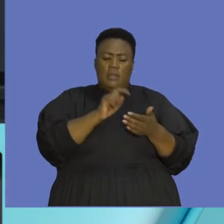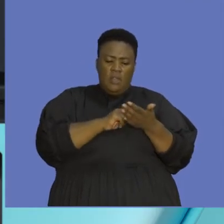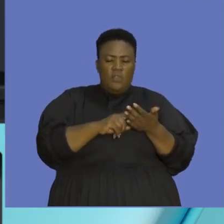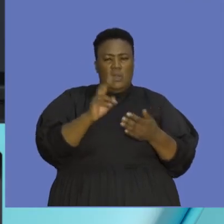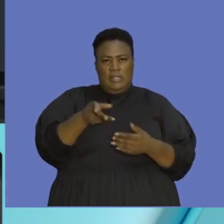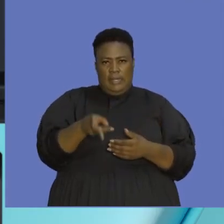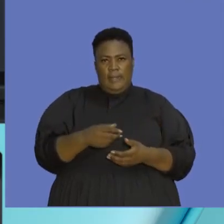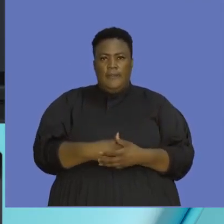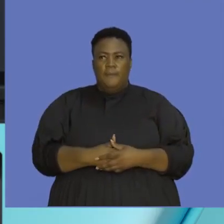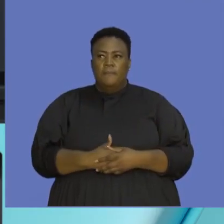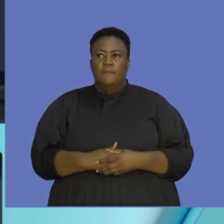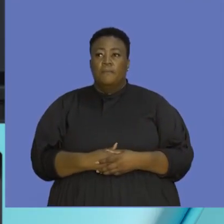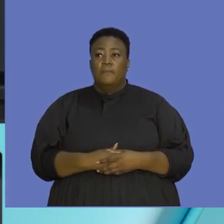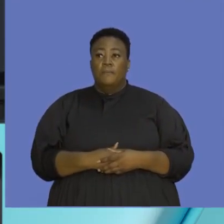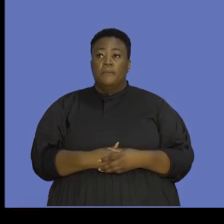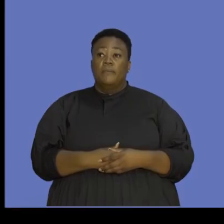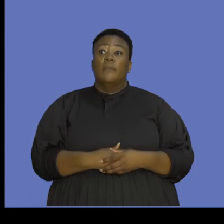again, okay?